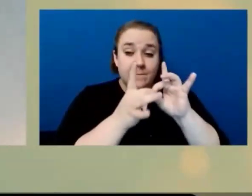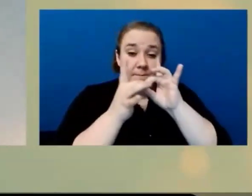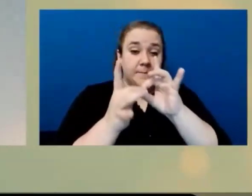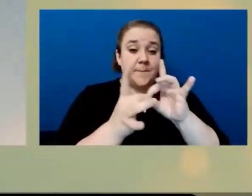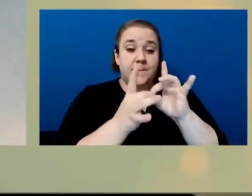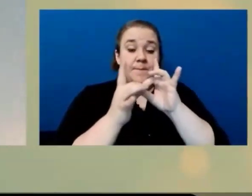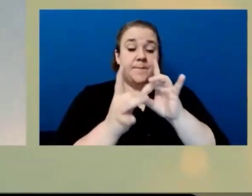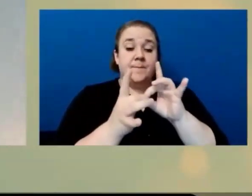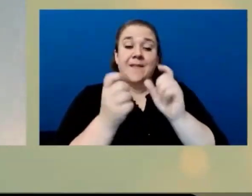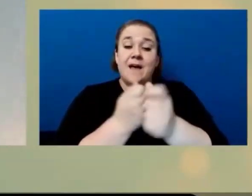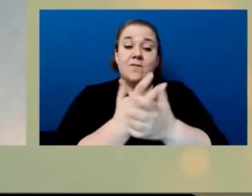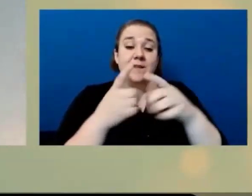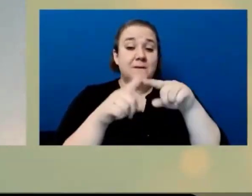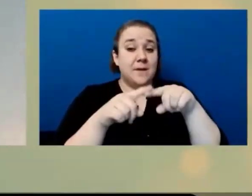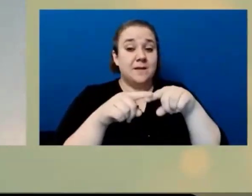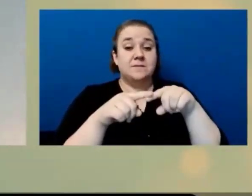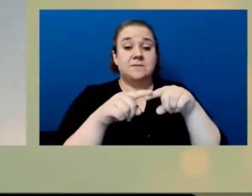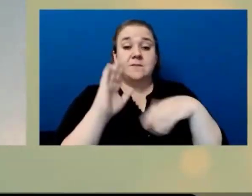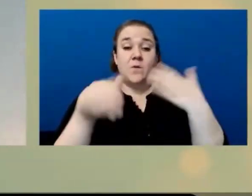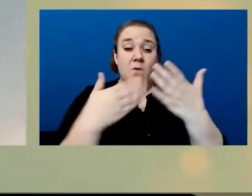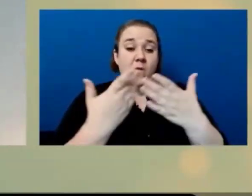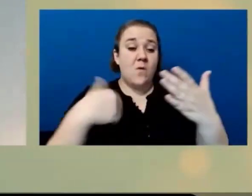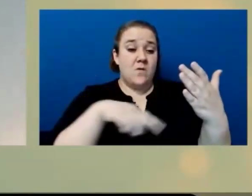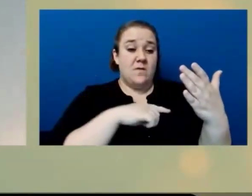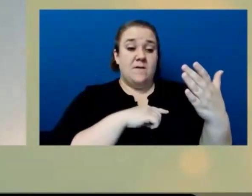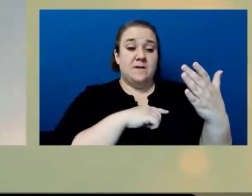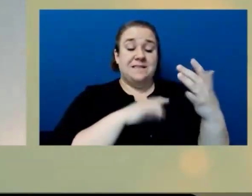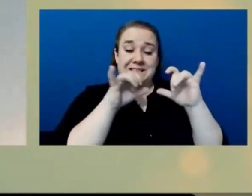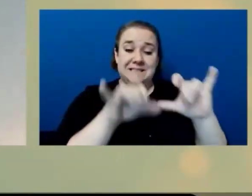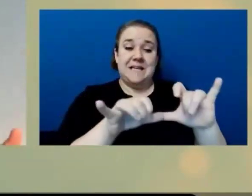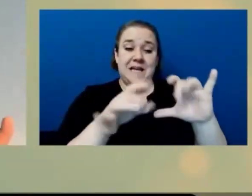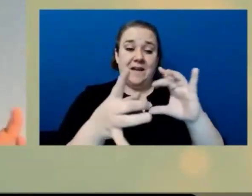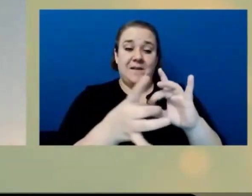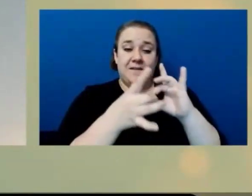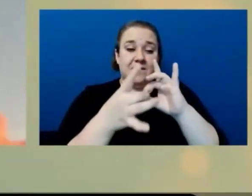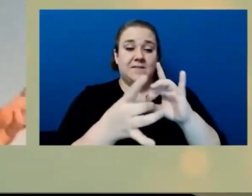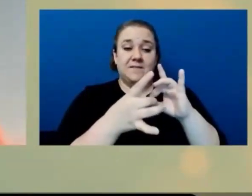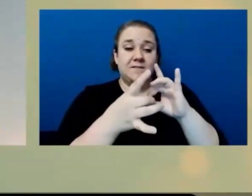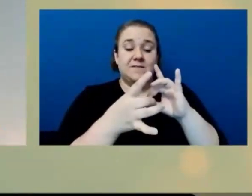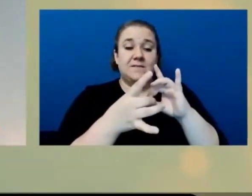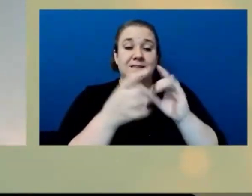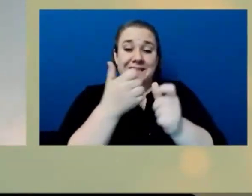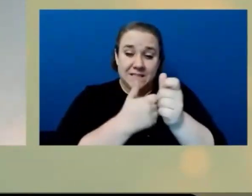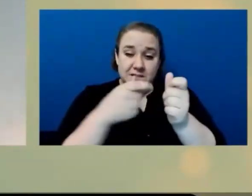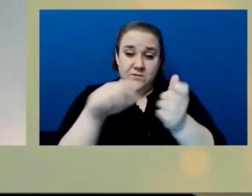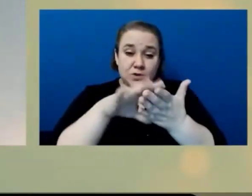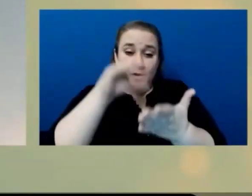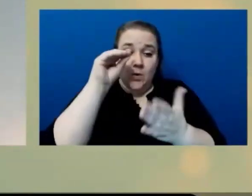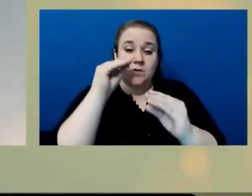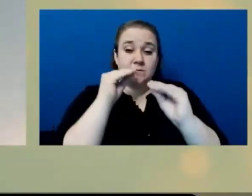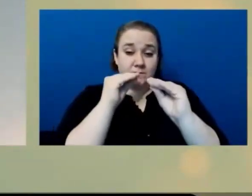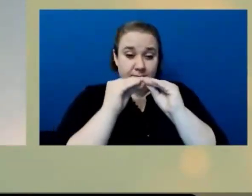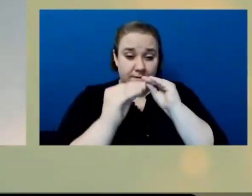Everything depends. And any separation we might win would be an illusion anyhow.